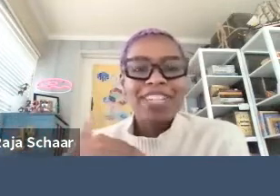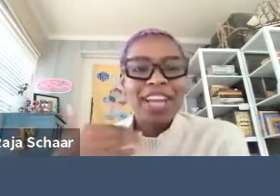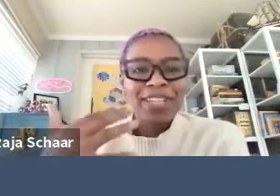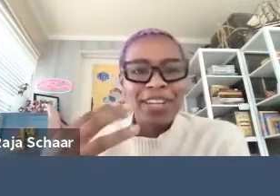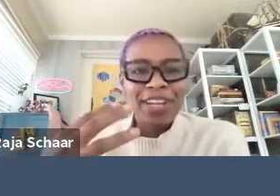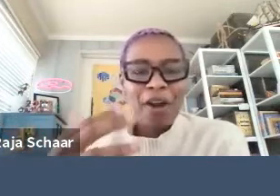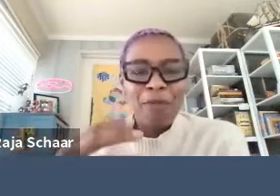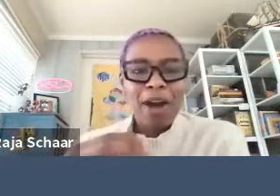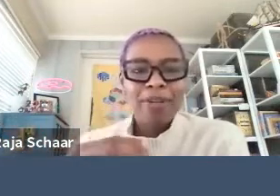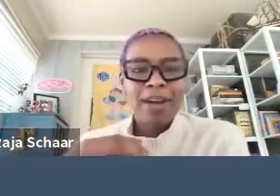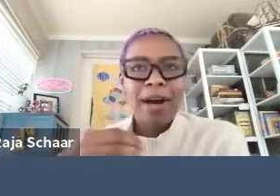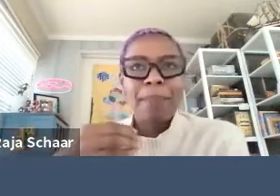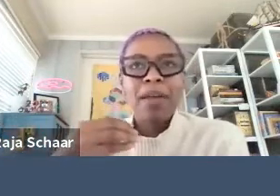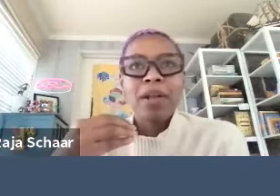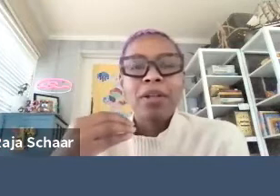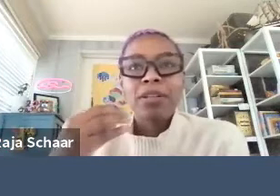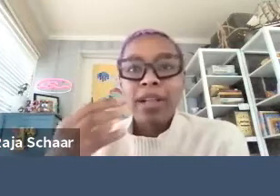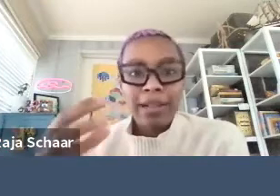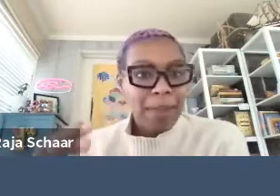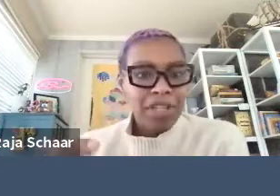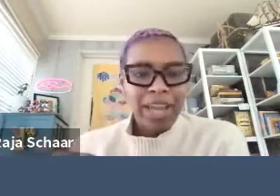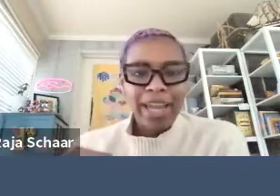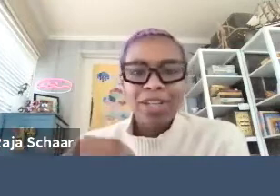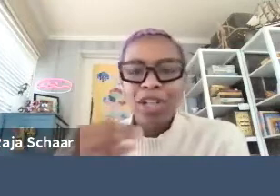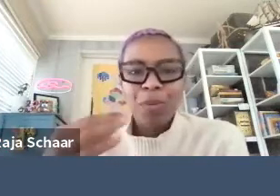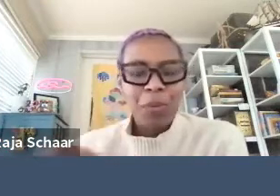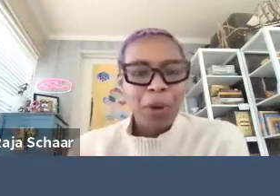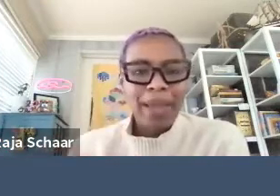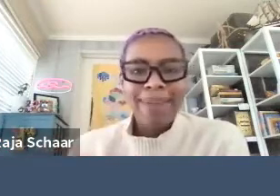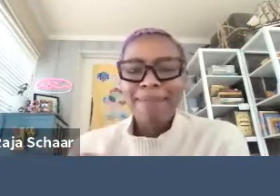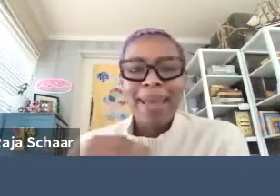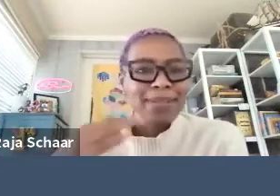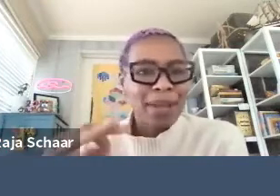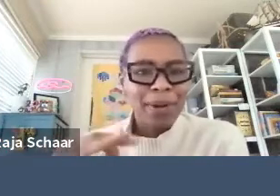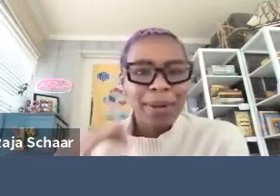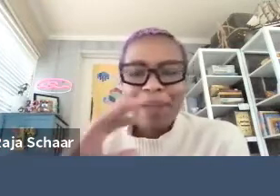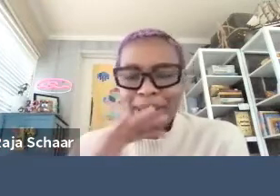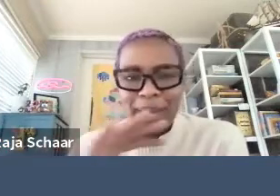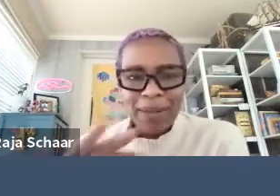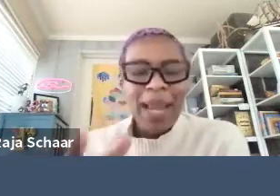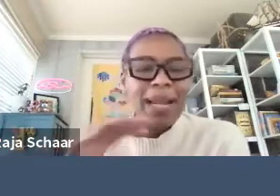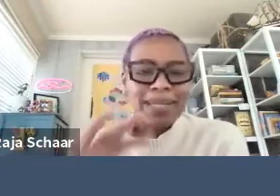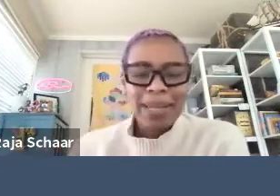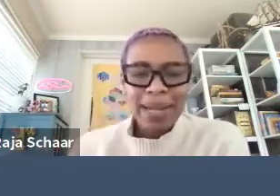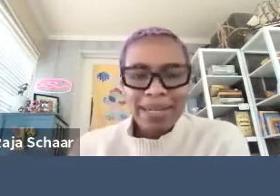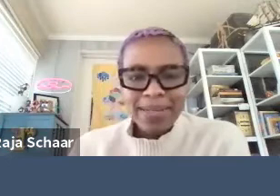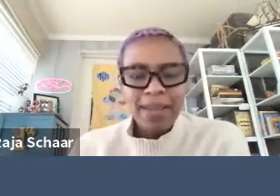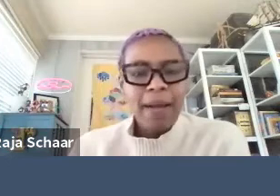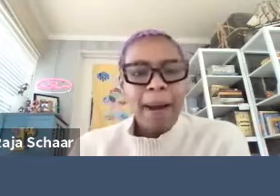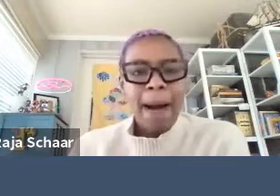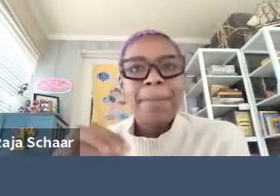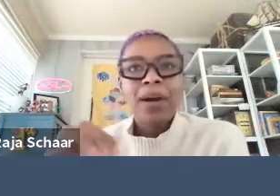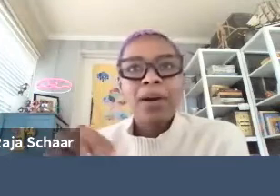my education around climate change, global warming, et cetera, as a kid of the 80s and the